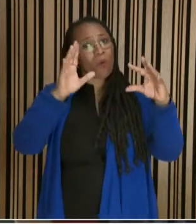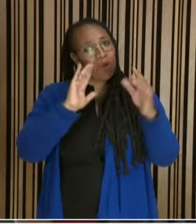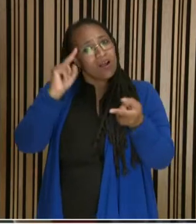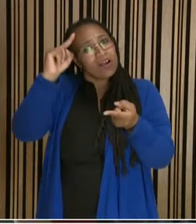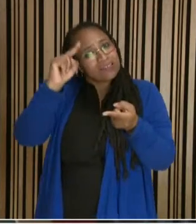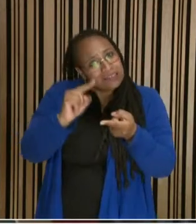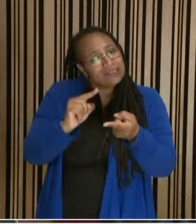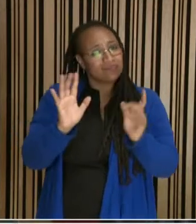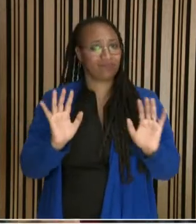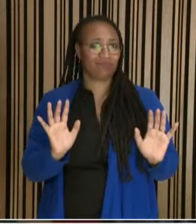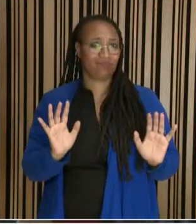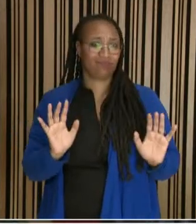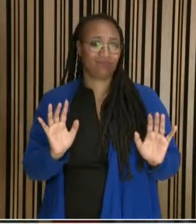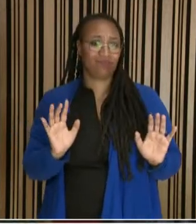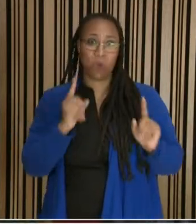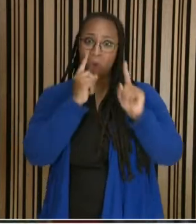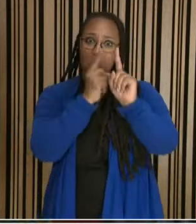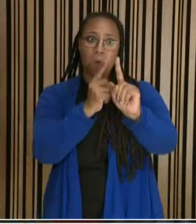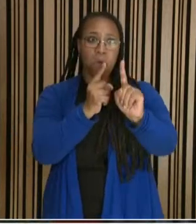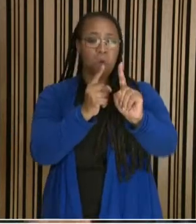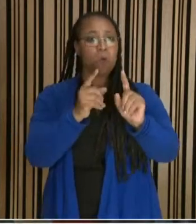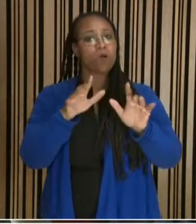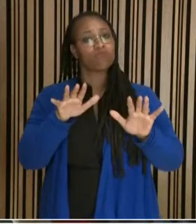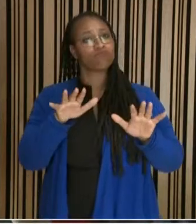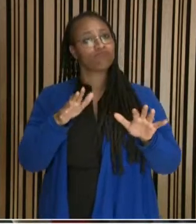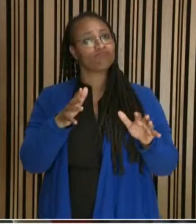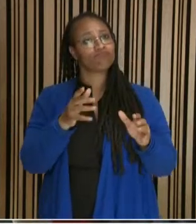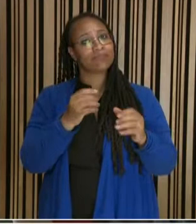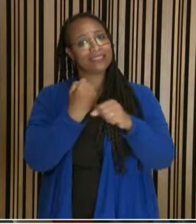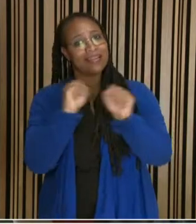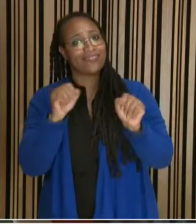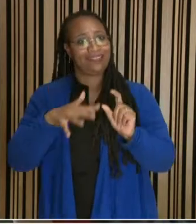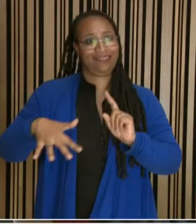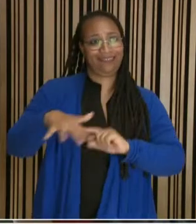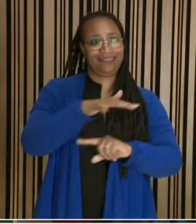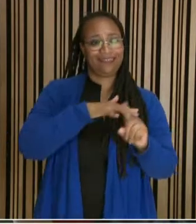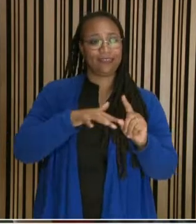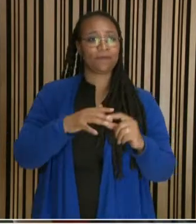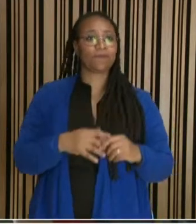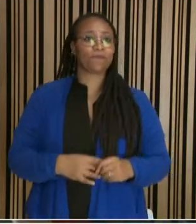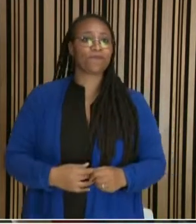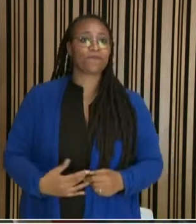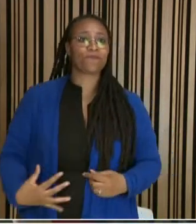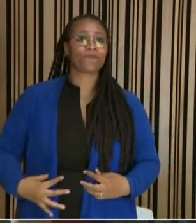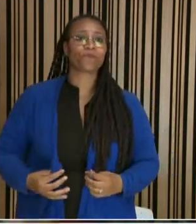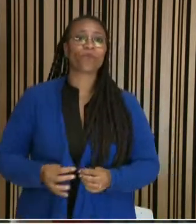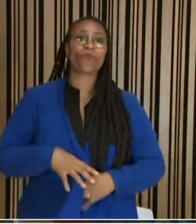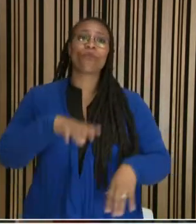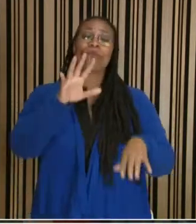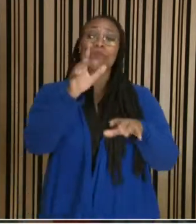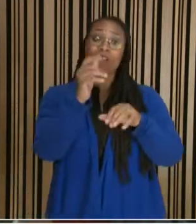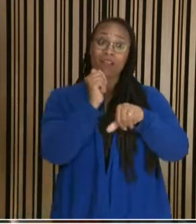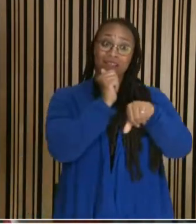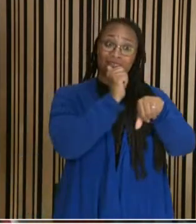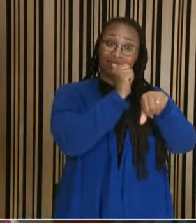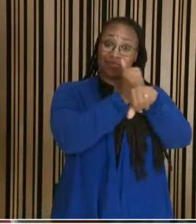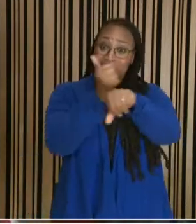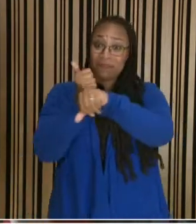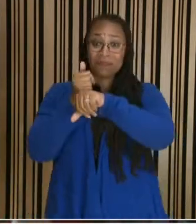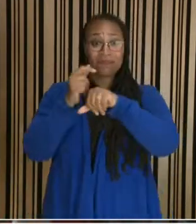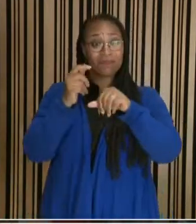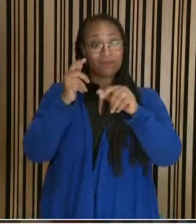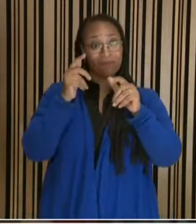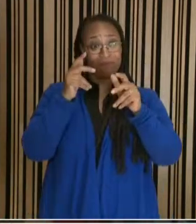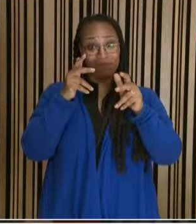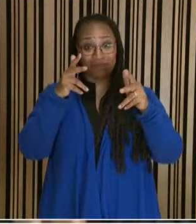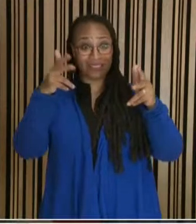also know that the advance towards these deployment of speed cameras happened 2 years ago, not